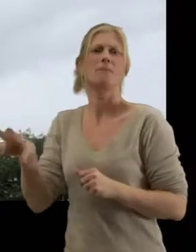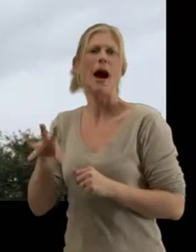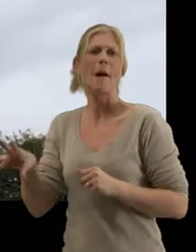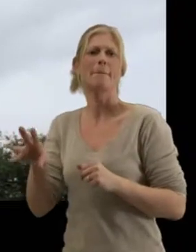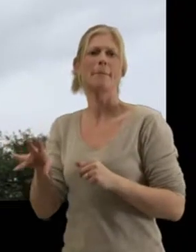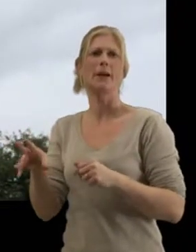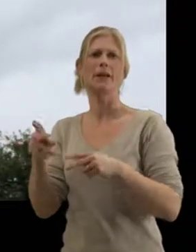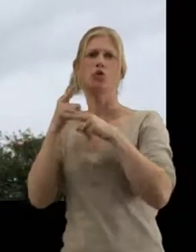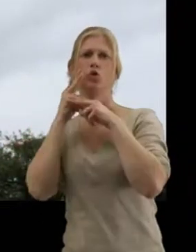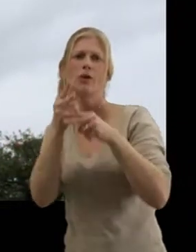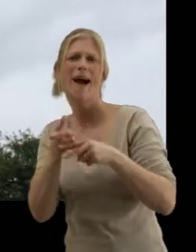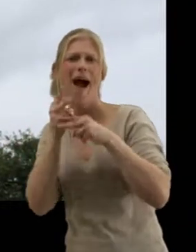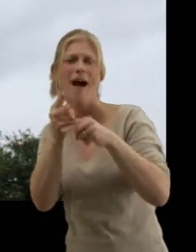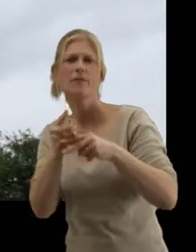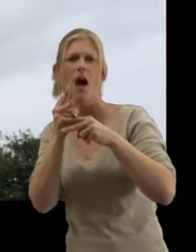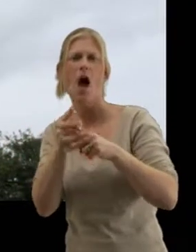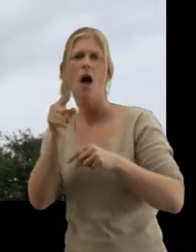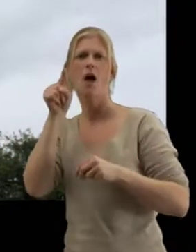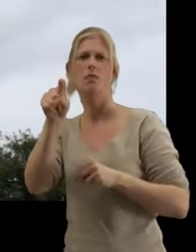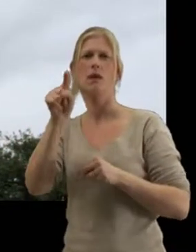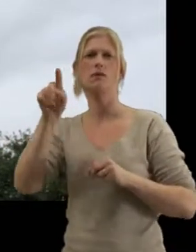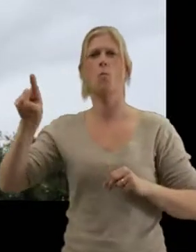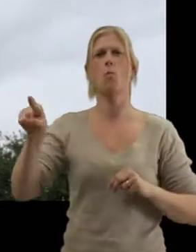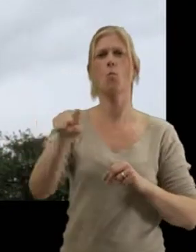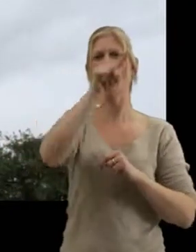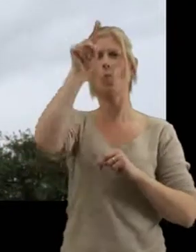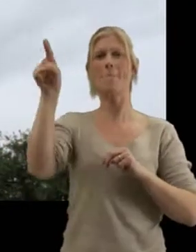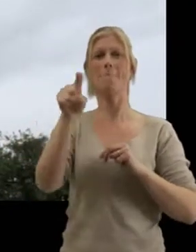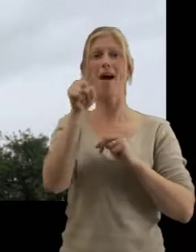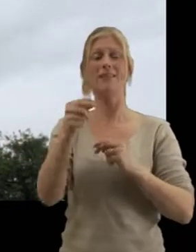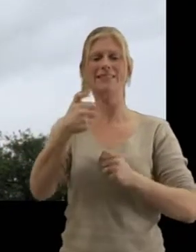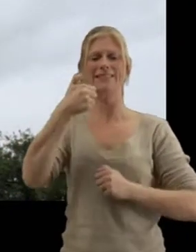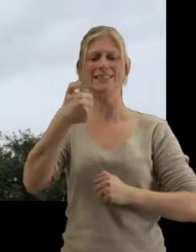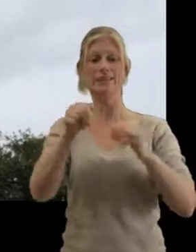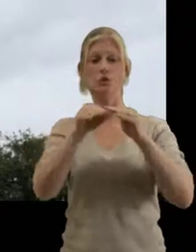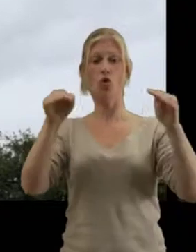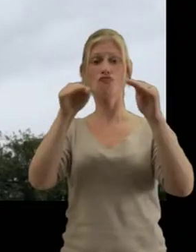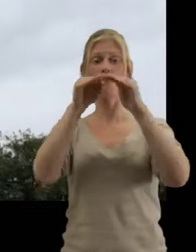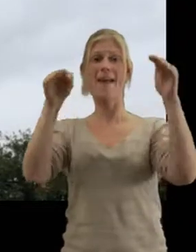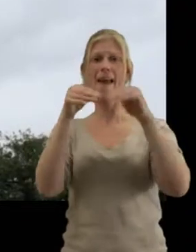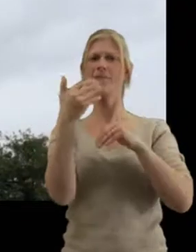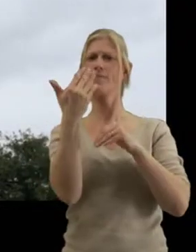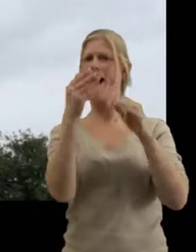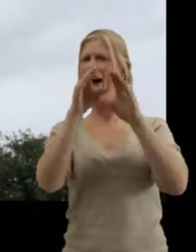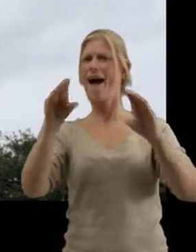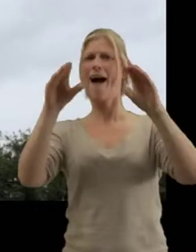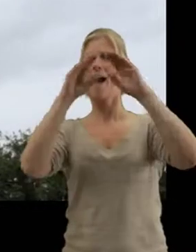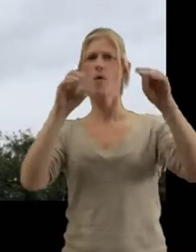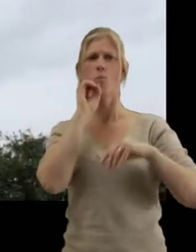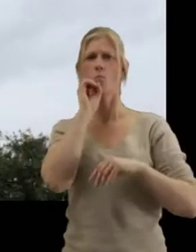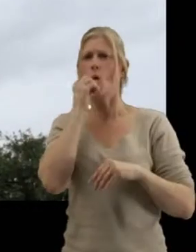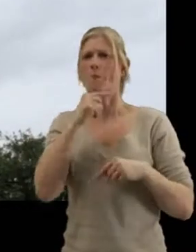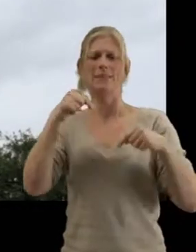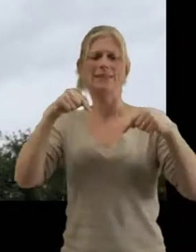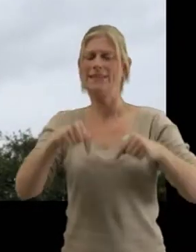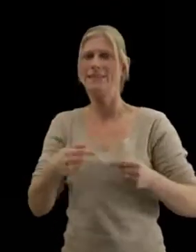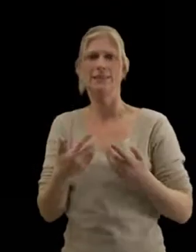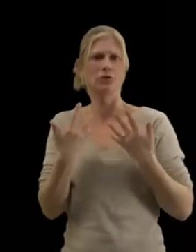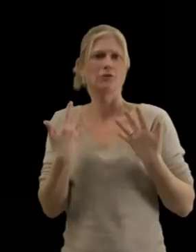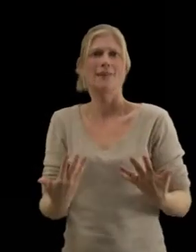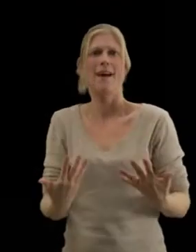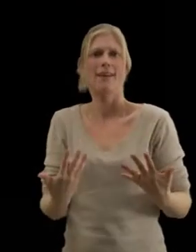and attention, it is unlikely that this 6-storied, 5-sailed mill would have survived until today.